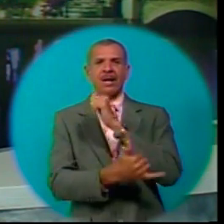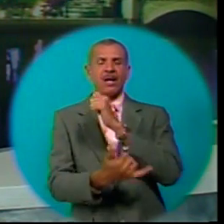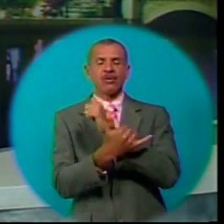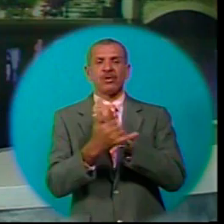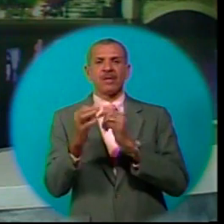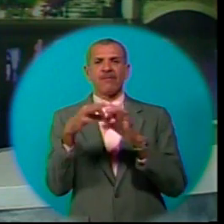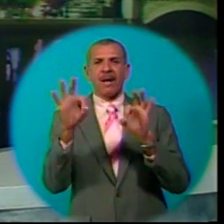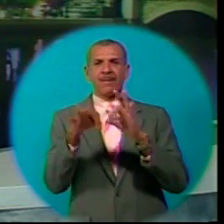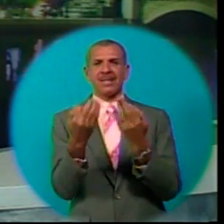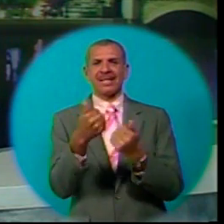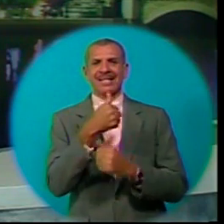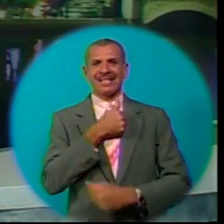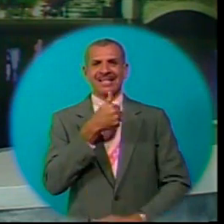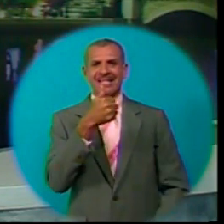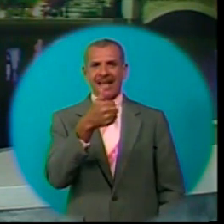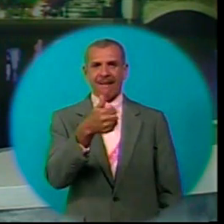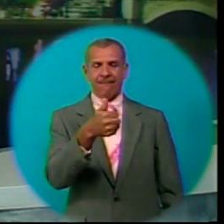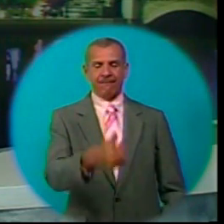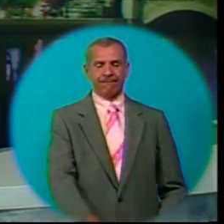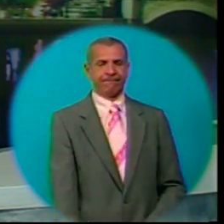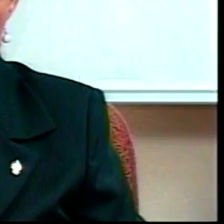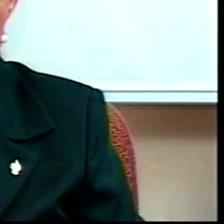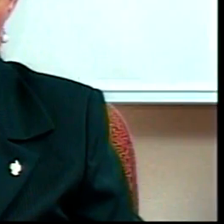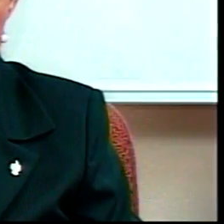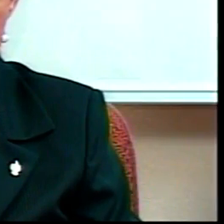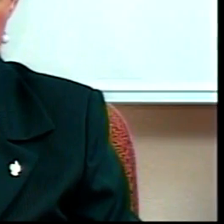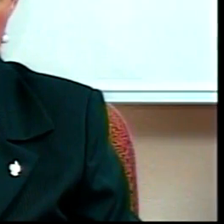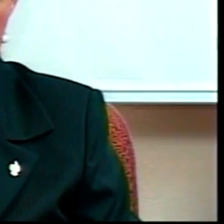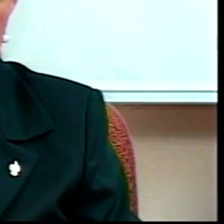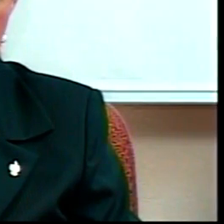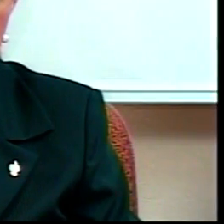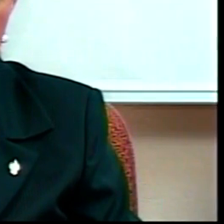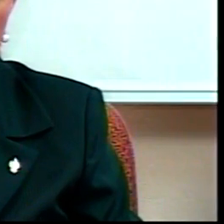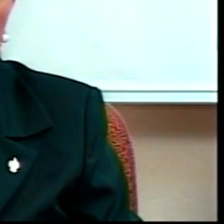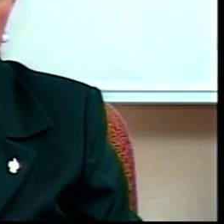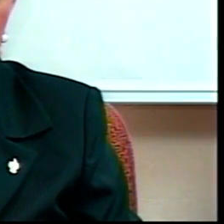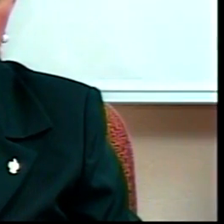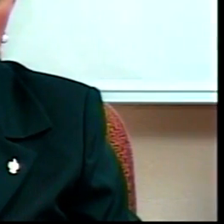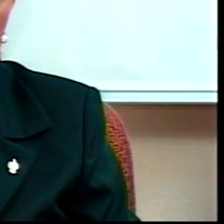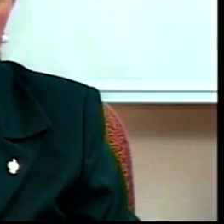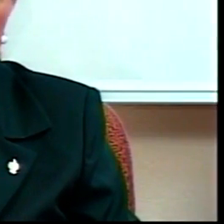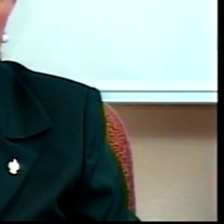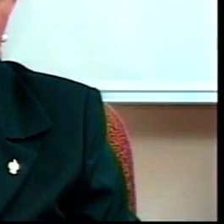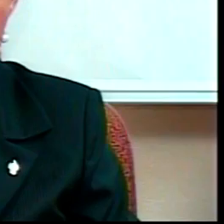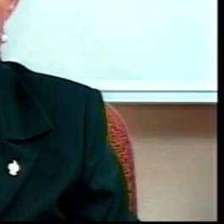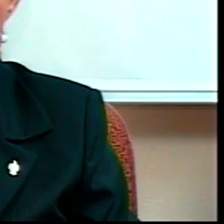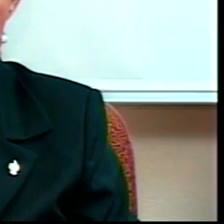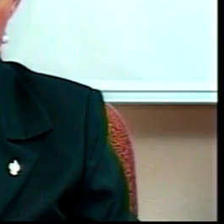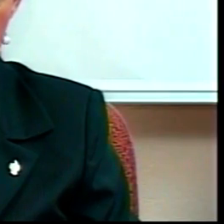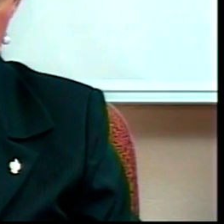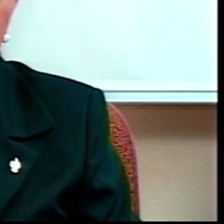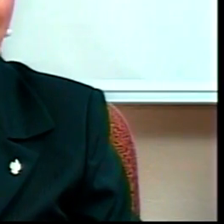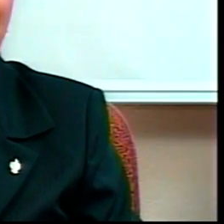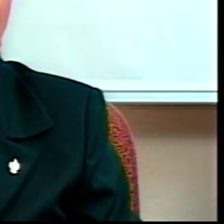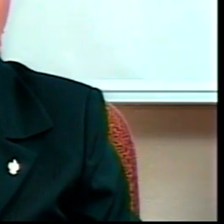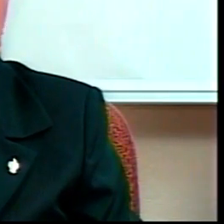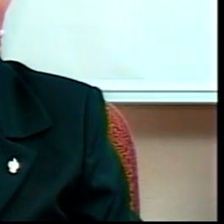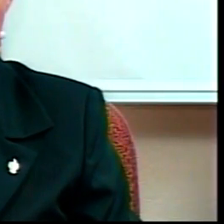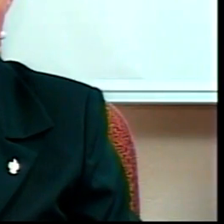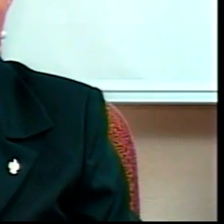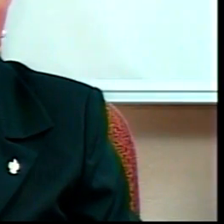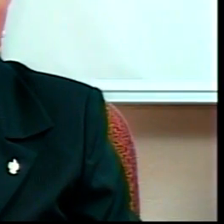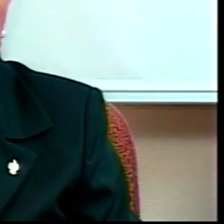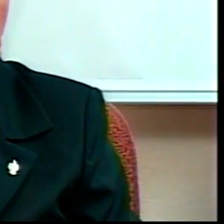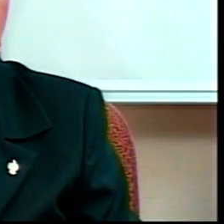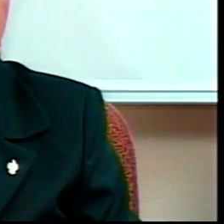and self. Through our use of enabling technologies, we will be working over the next year to enhance